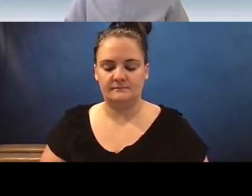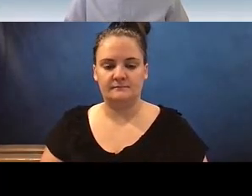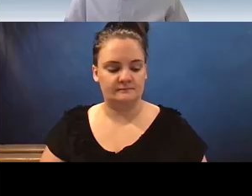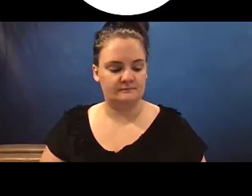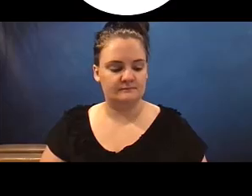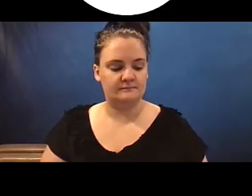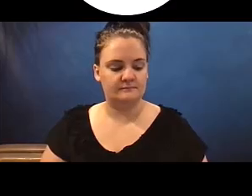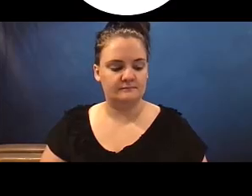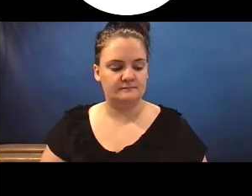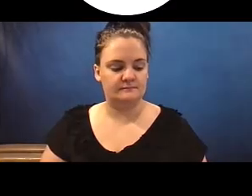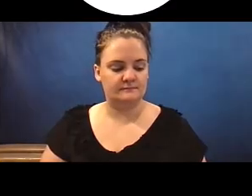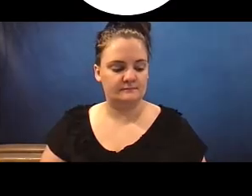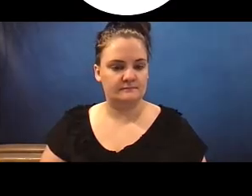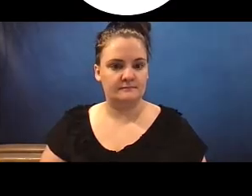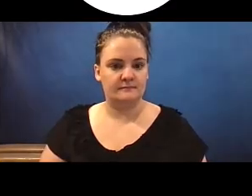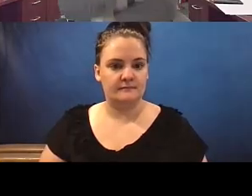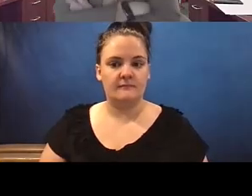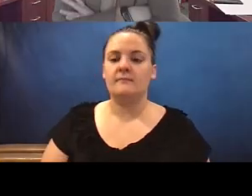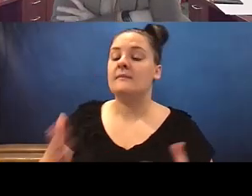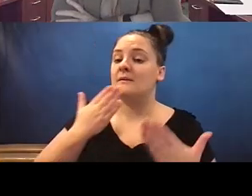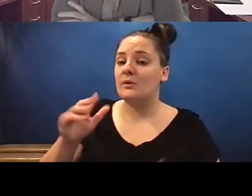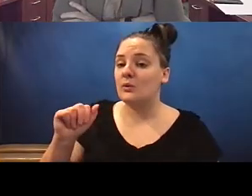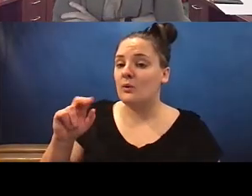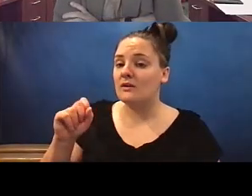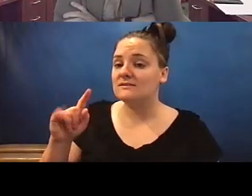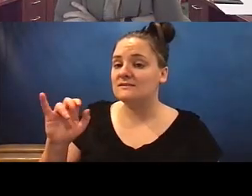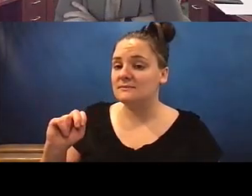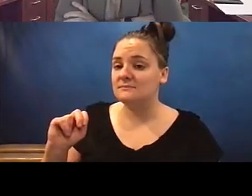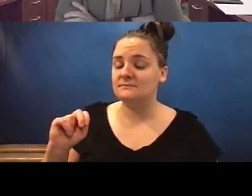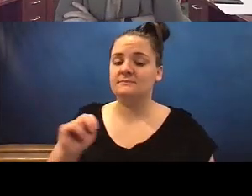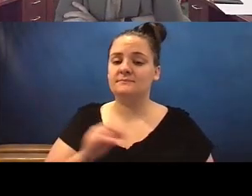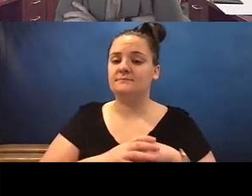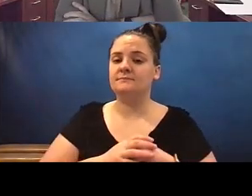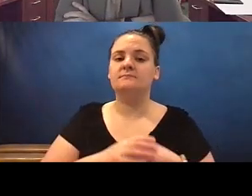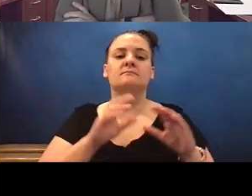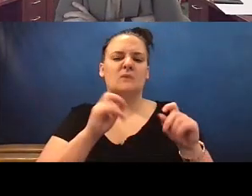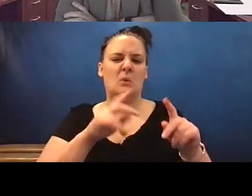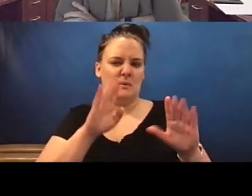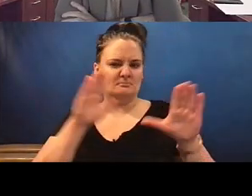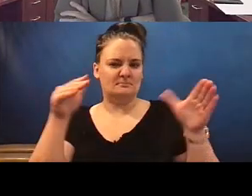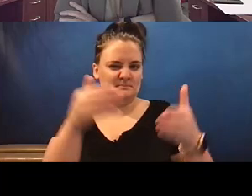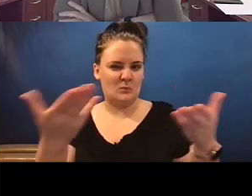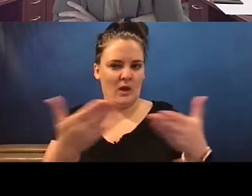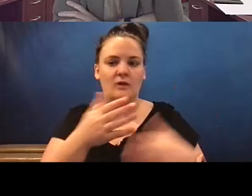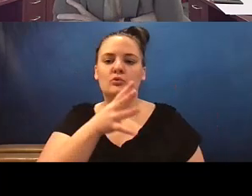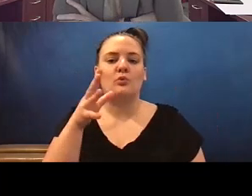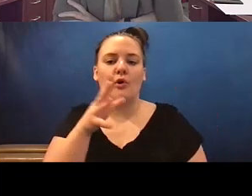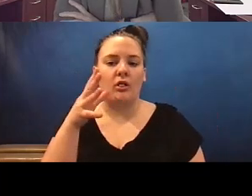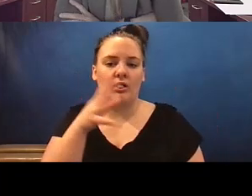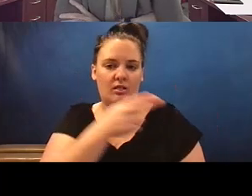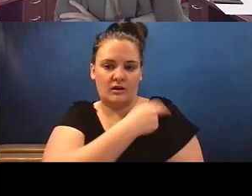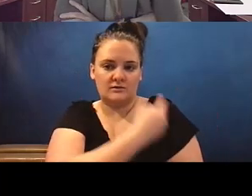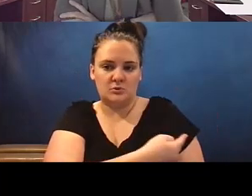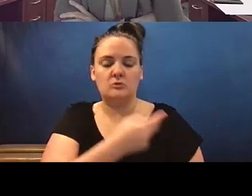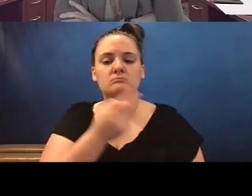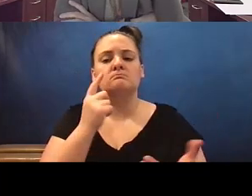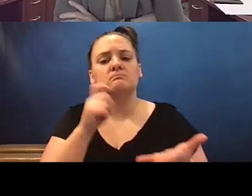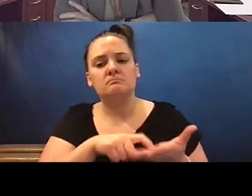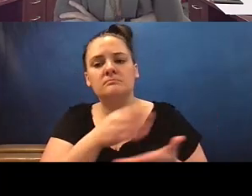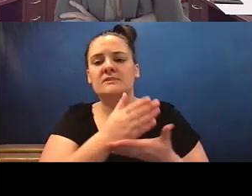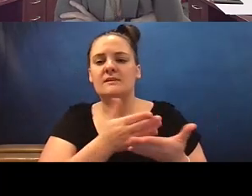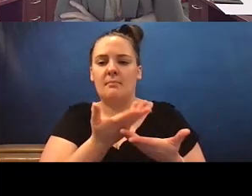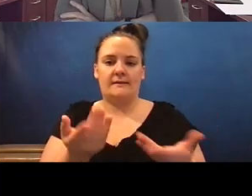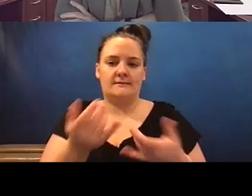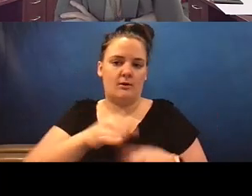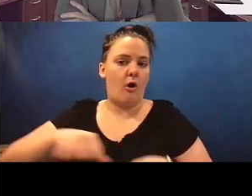Austin. So I want to talk a little bit more about our rural hospitals. So our rural hospitals, some characteristics that are pretty